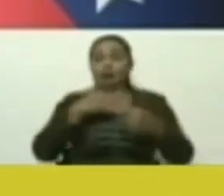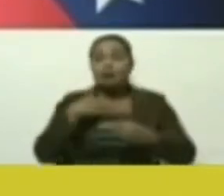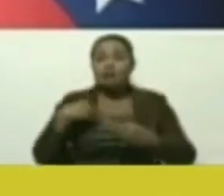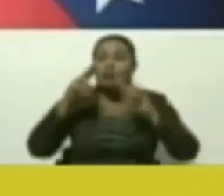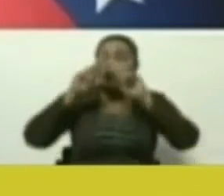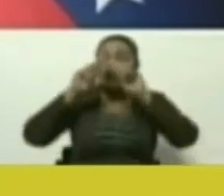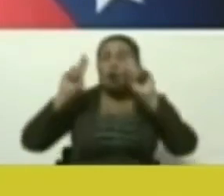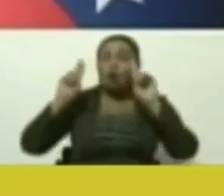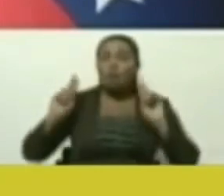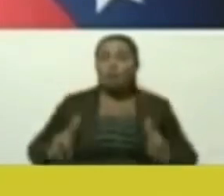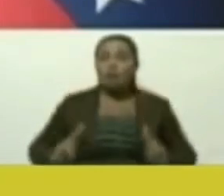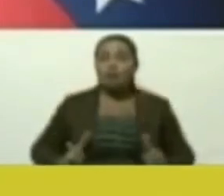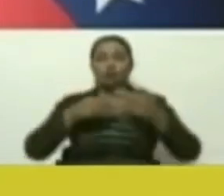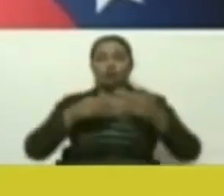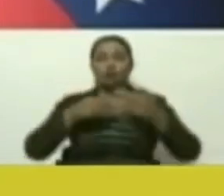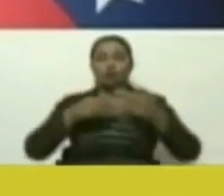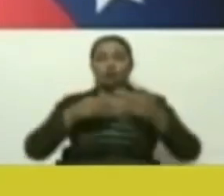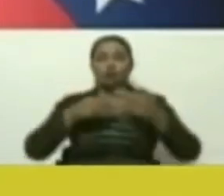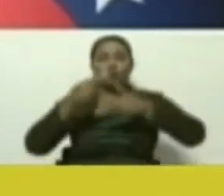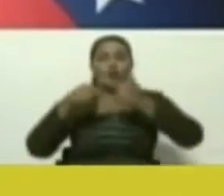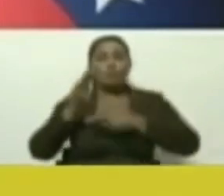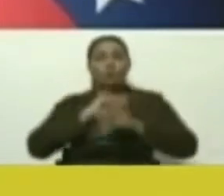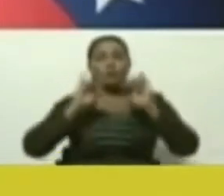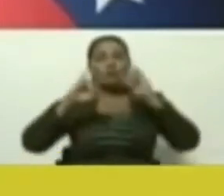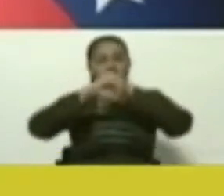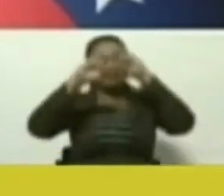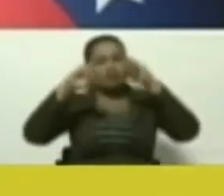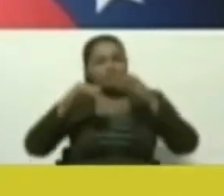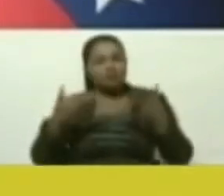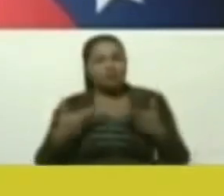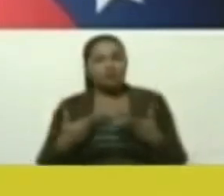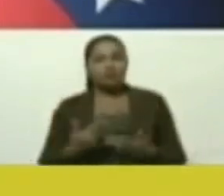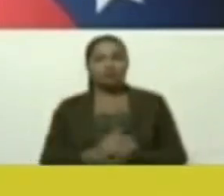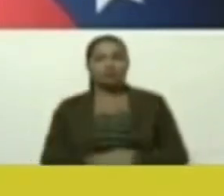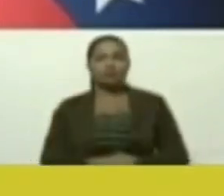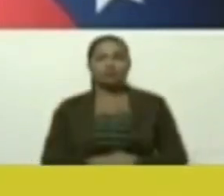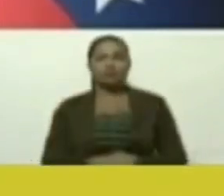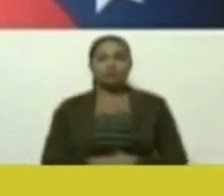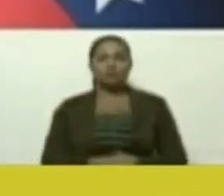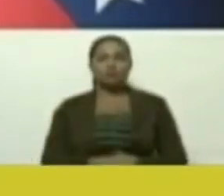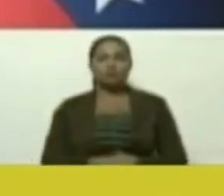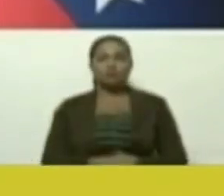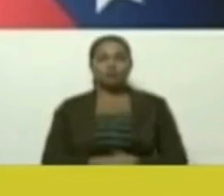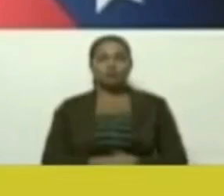humanity to live in peace.